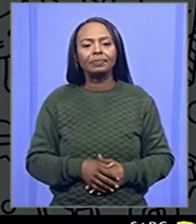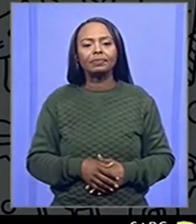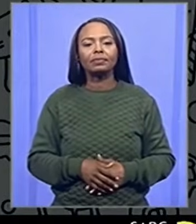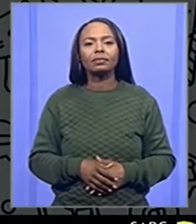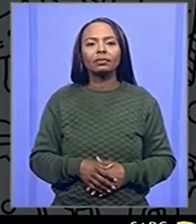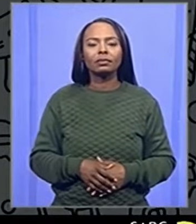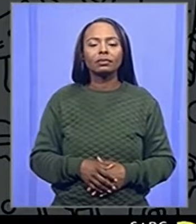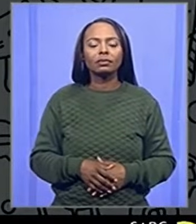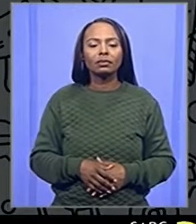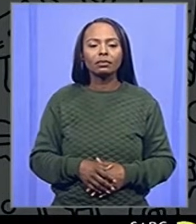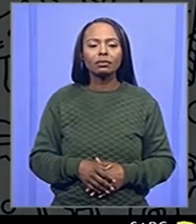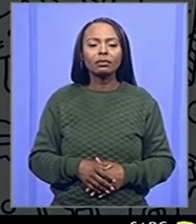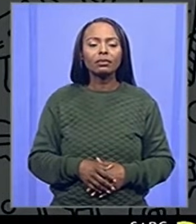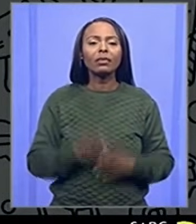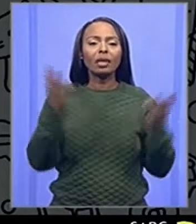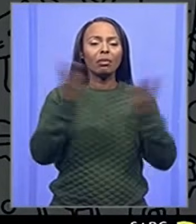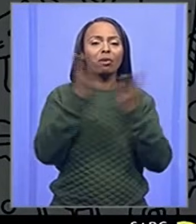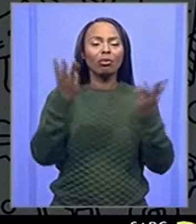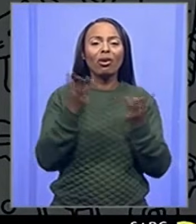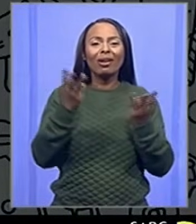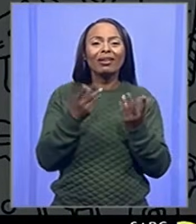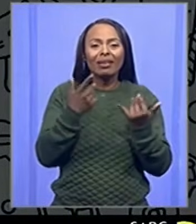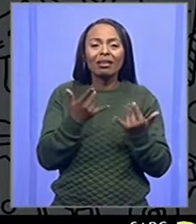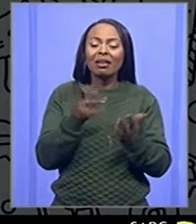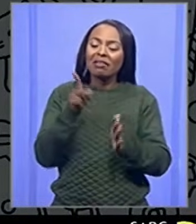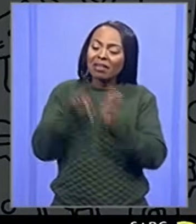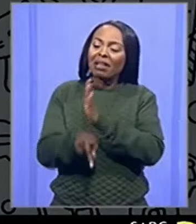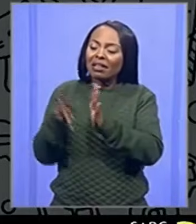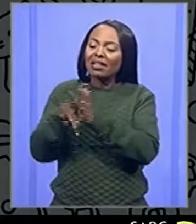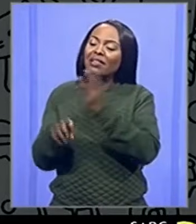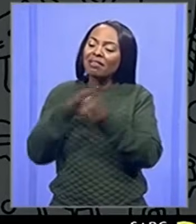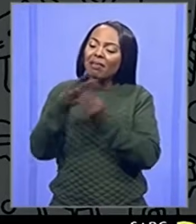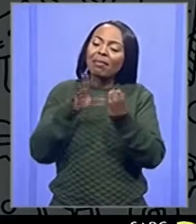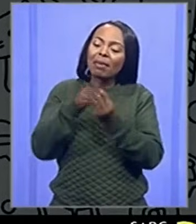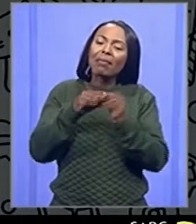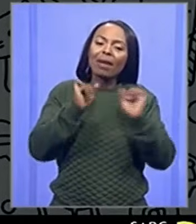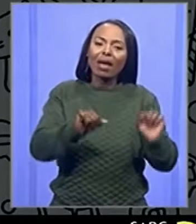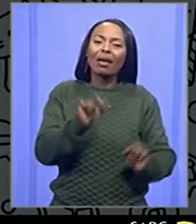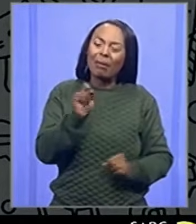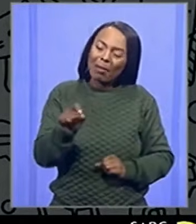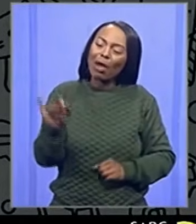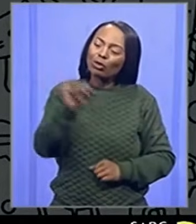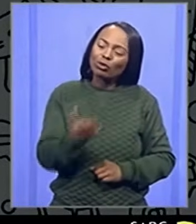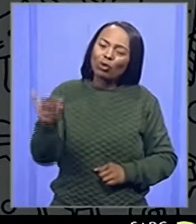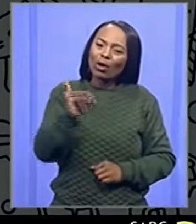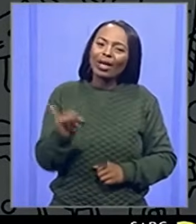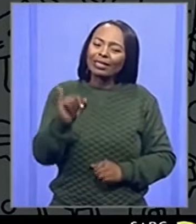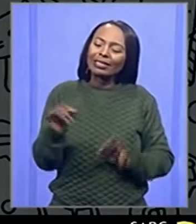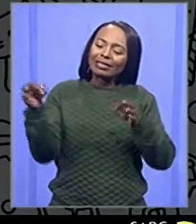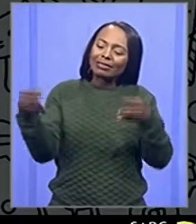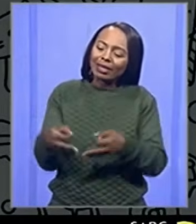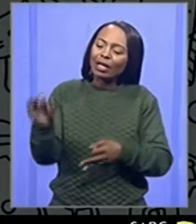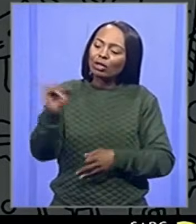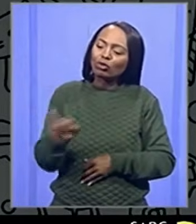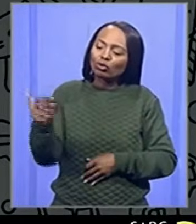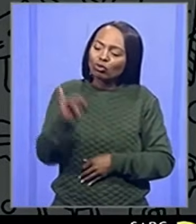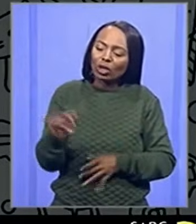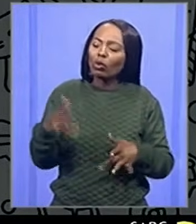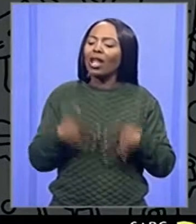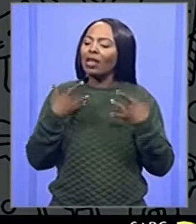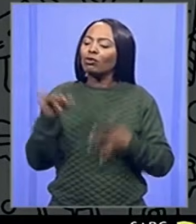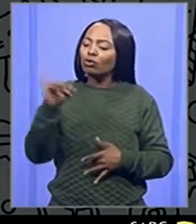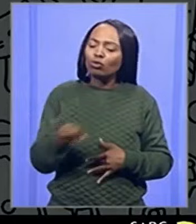nnete batho ba bolama ga bona ka baka la tšhelete ya insurance. Fela nna ke bekere go insurance ba seke ba no